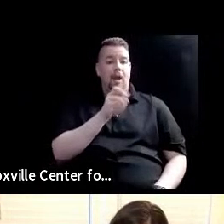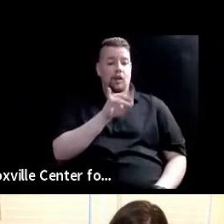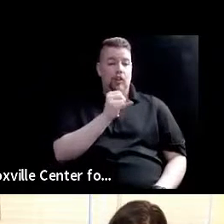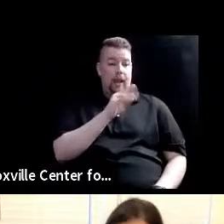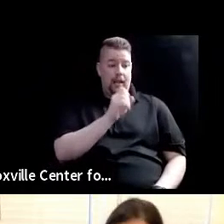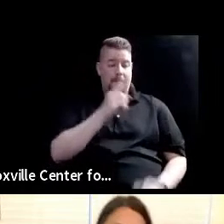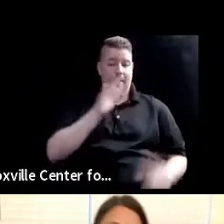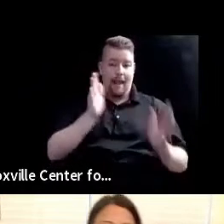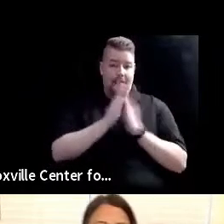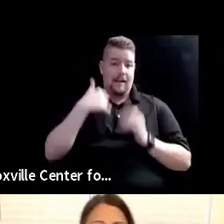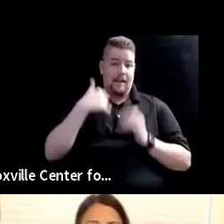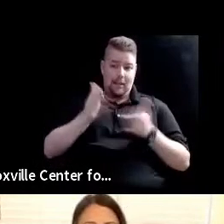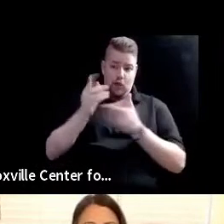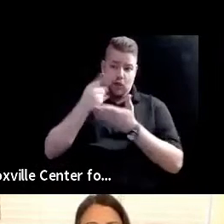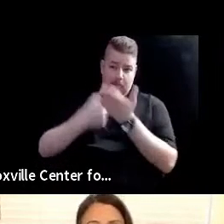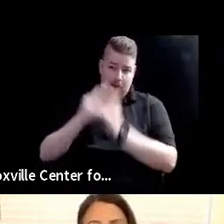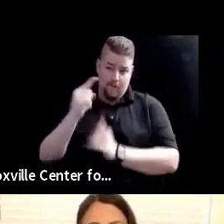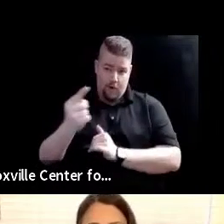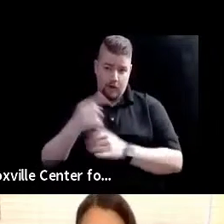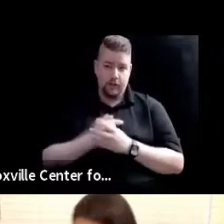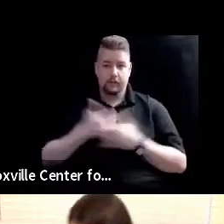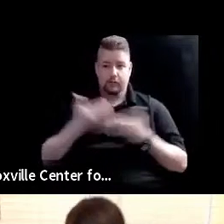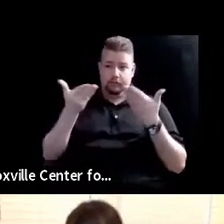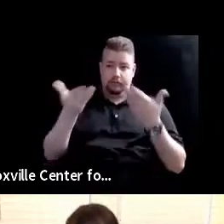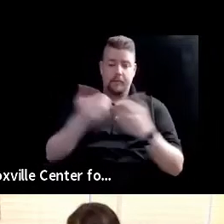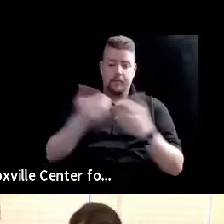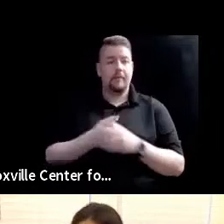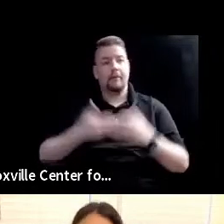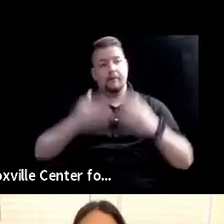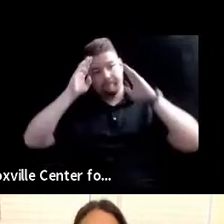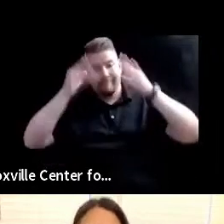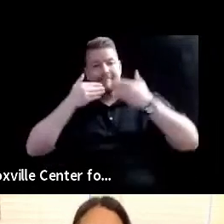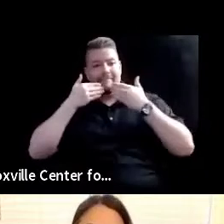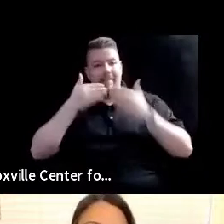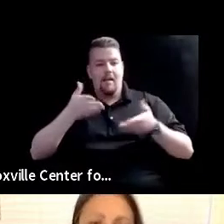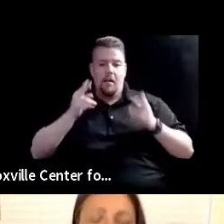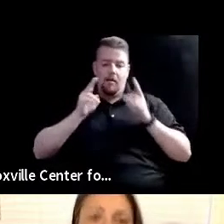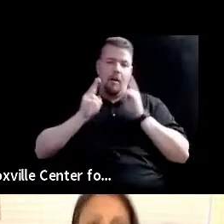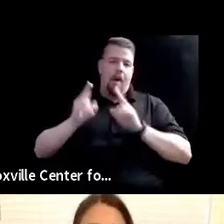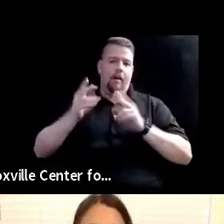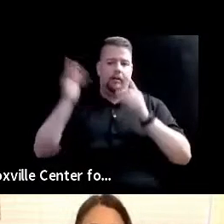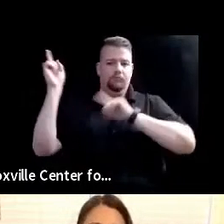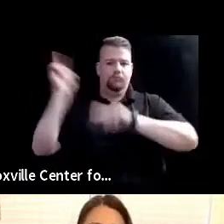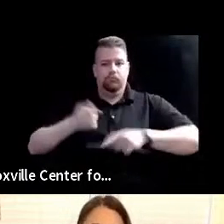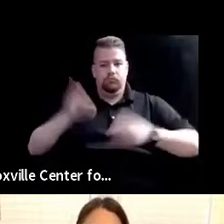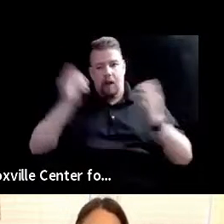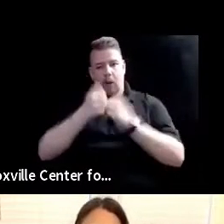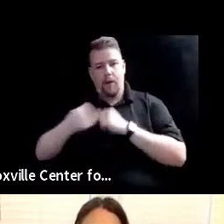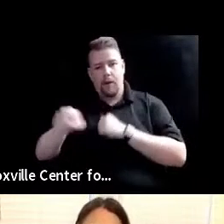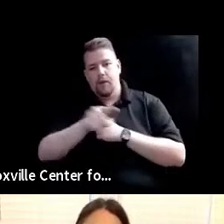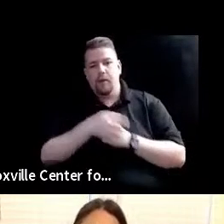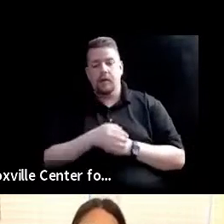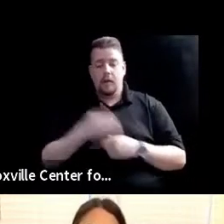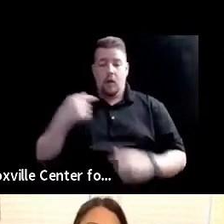is yours. Thank you very much. It's an honor to be able to speak to you. We in the restaurants have had